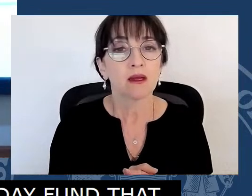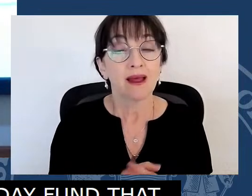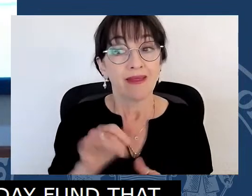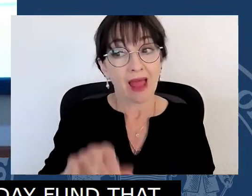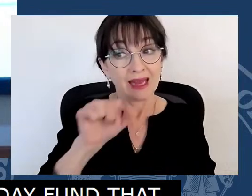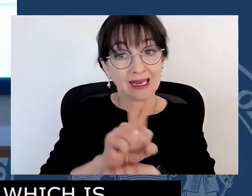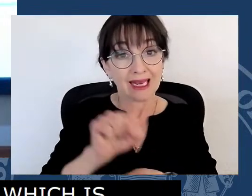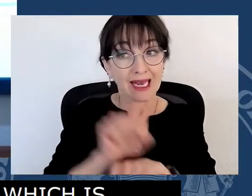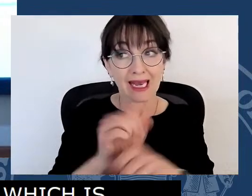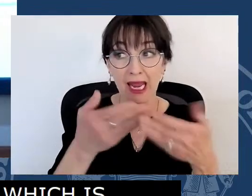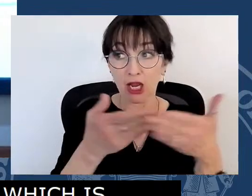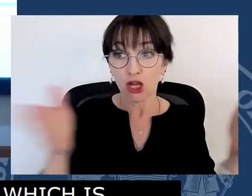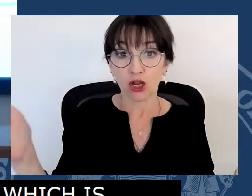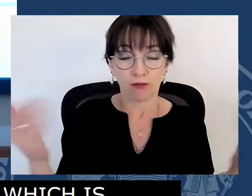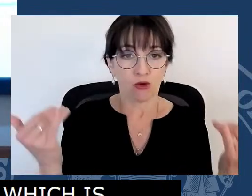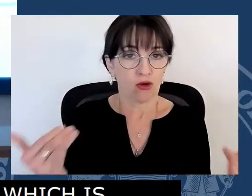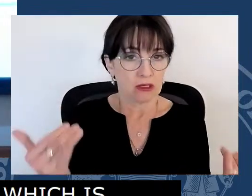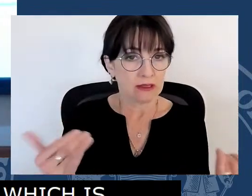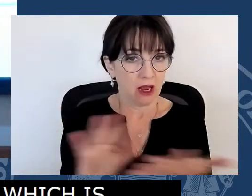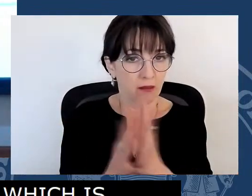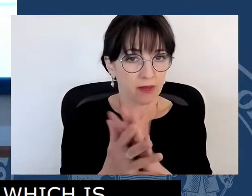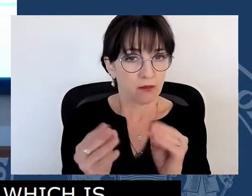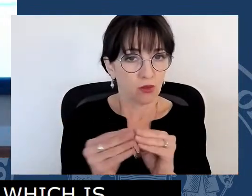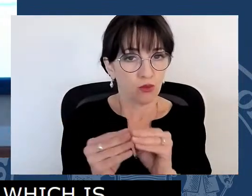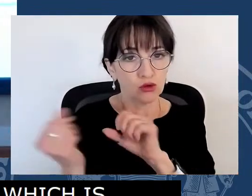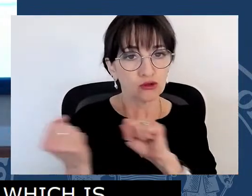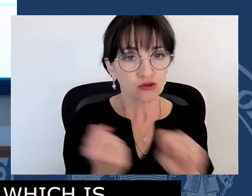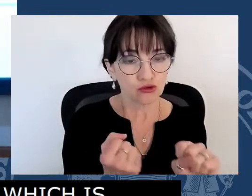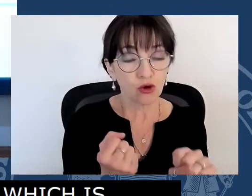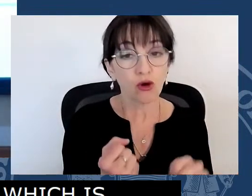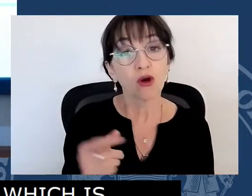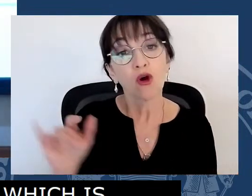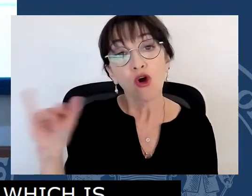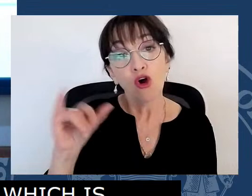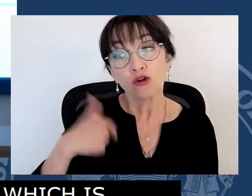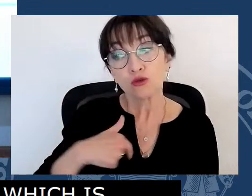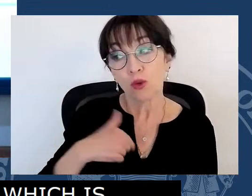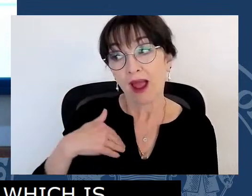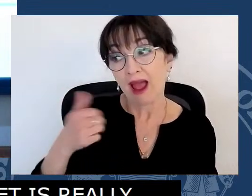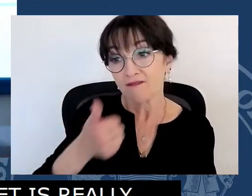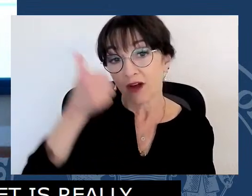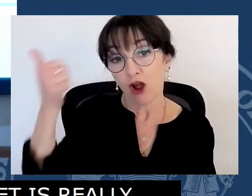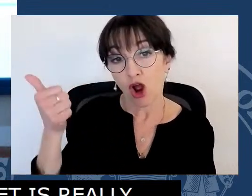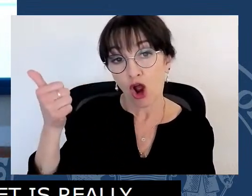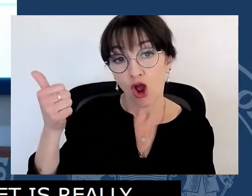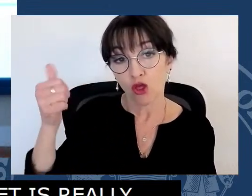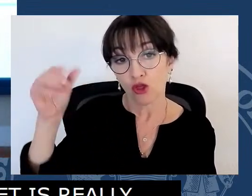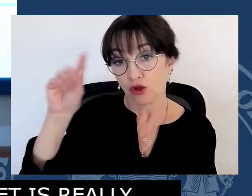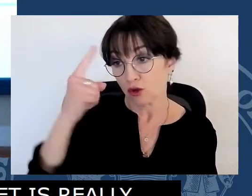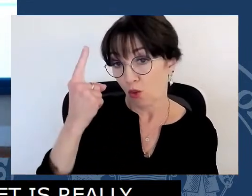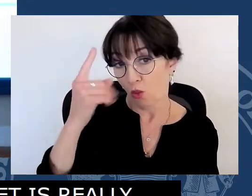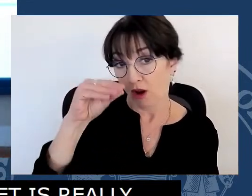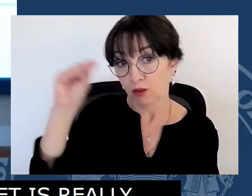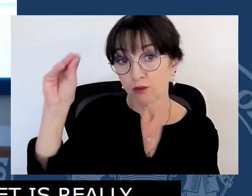what is it, Rick, 1%? That goes into what's called OPED. Now this is really kind